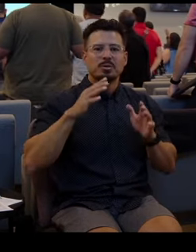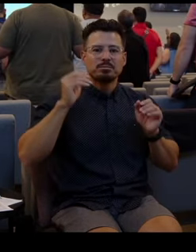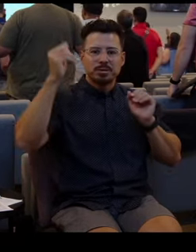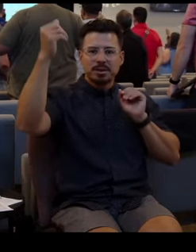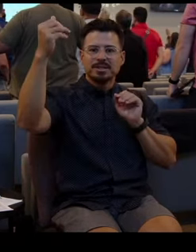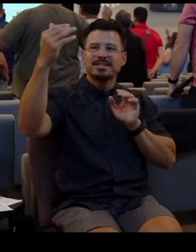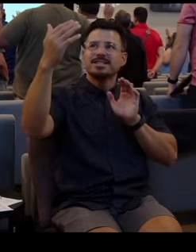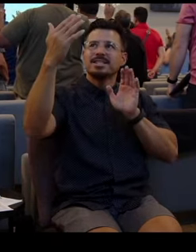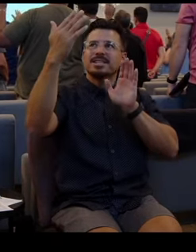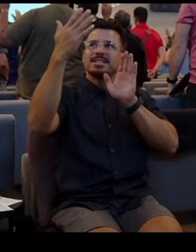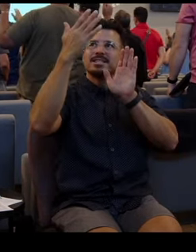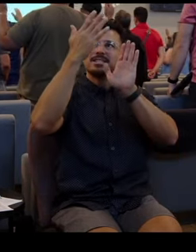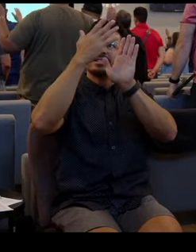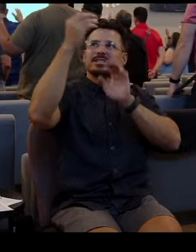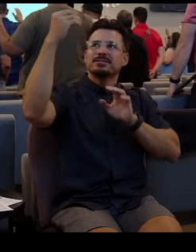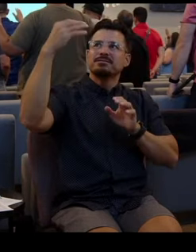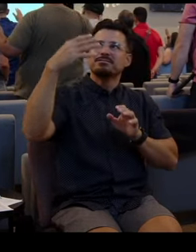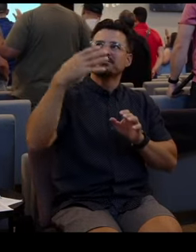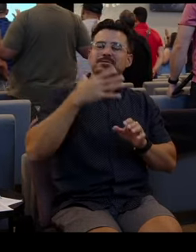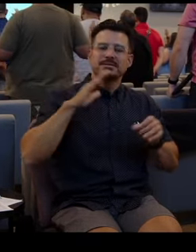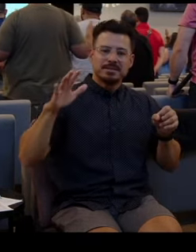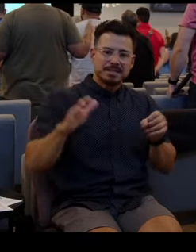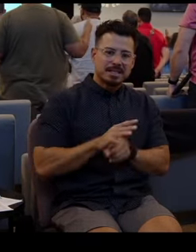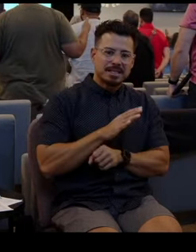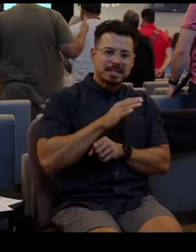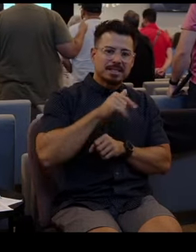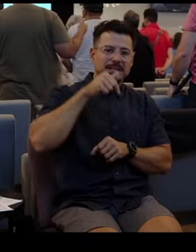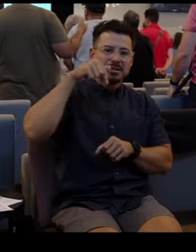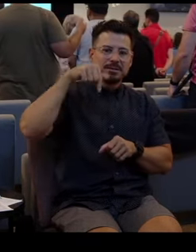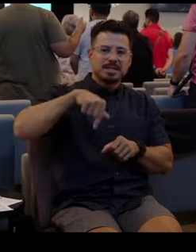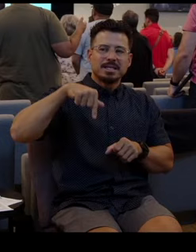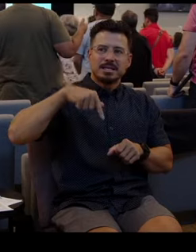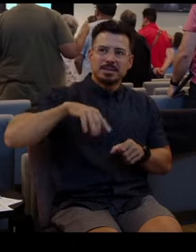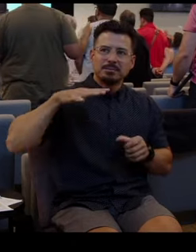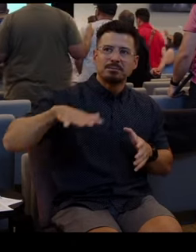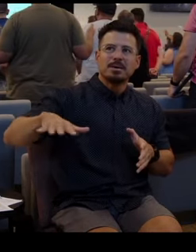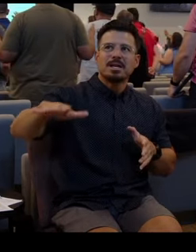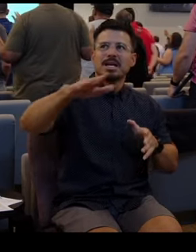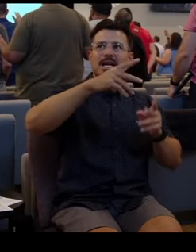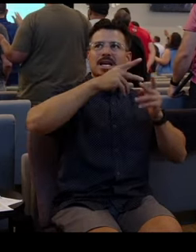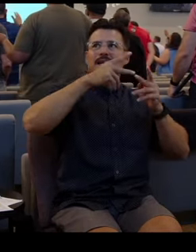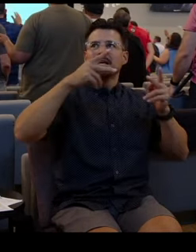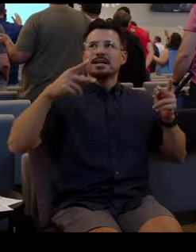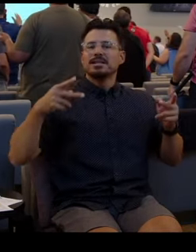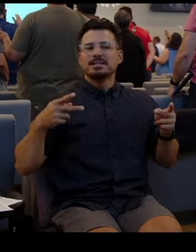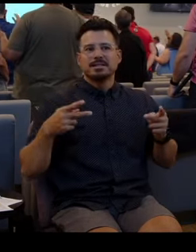your presence fill this place.